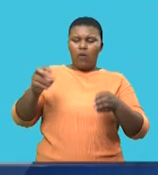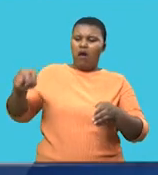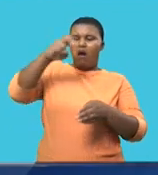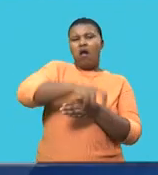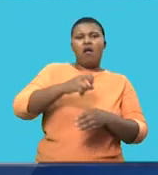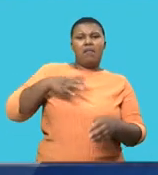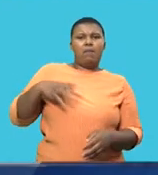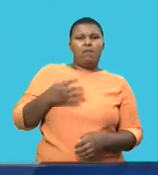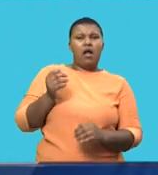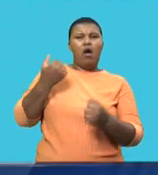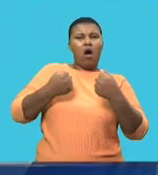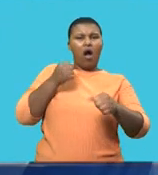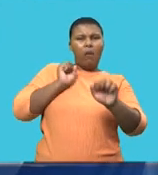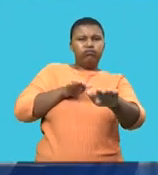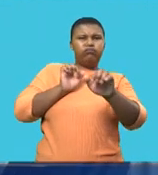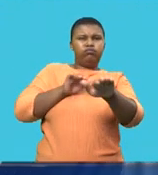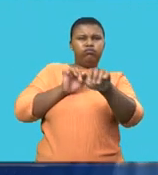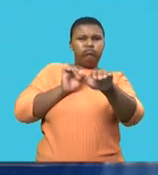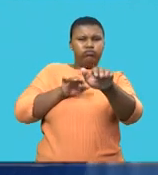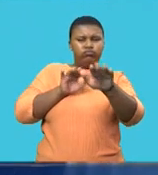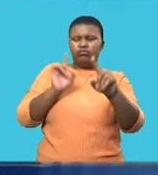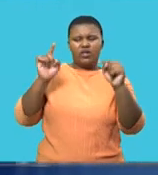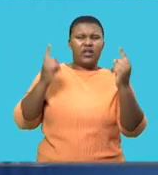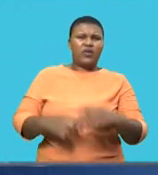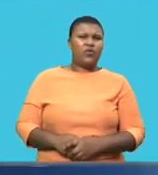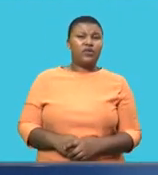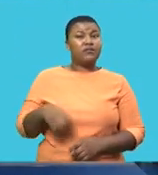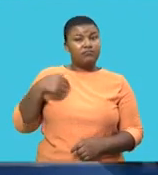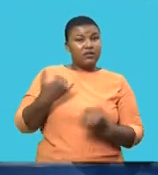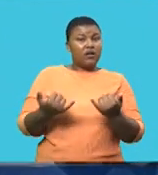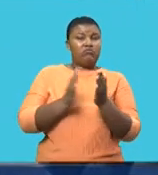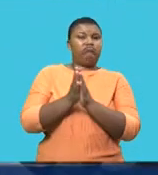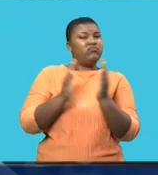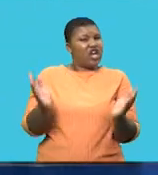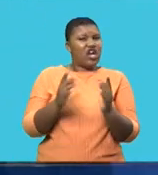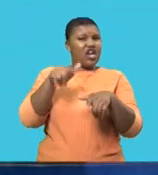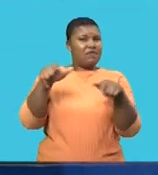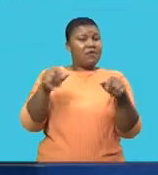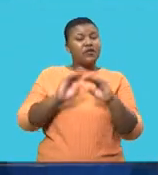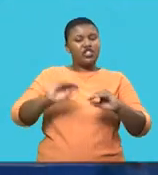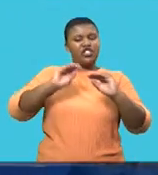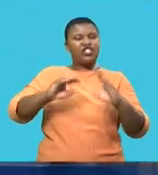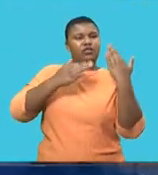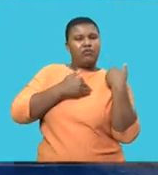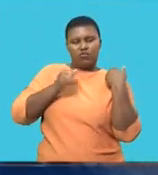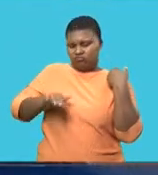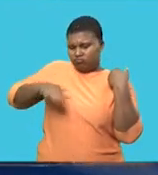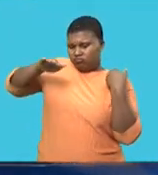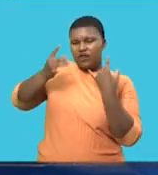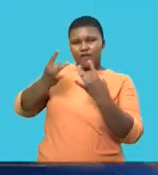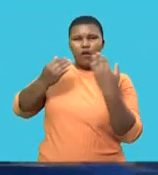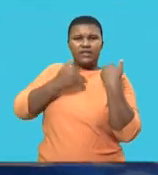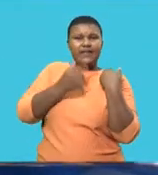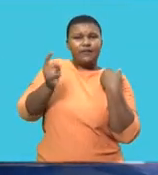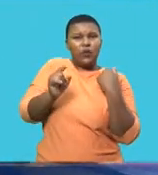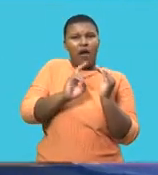cars riding at tremendous speeds. So I want to encourage people out there, be safer. Let's teach our kids from small what safety is and what